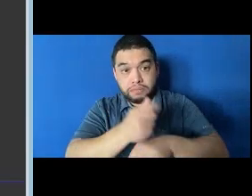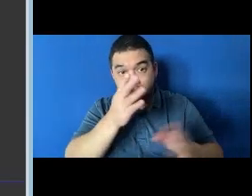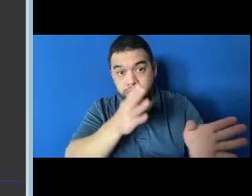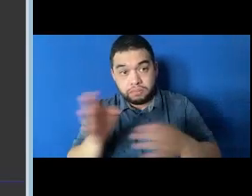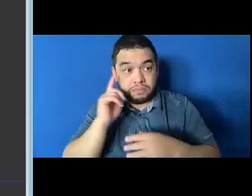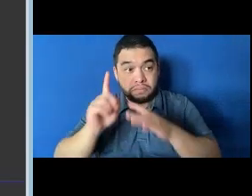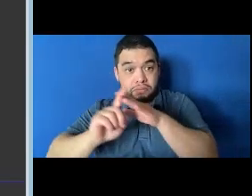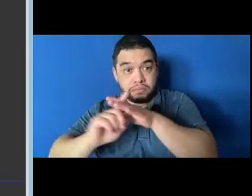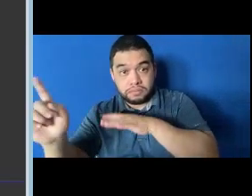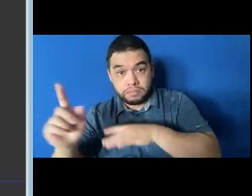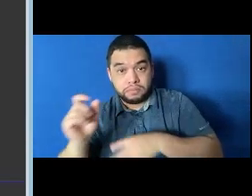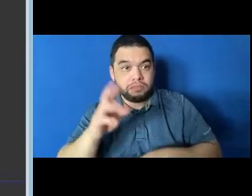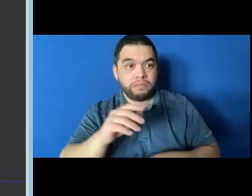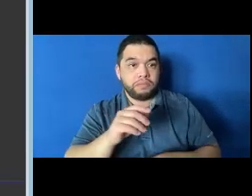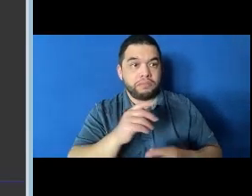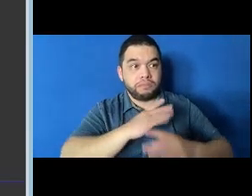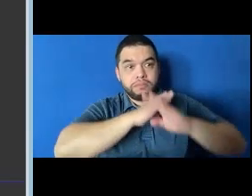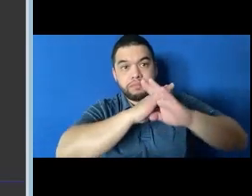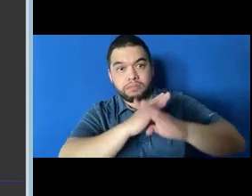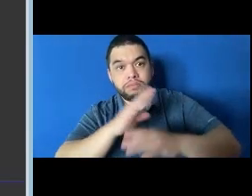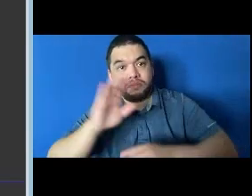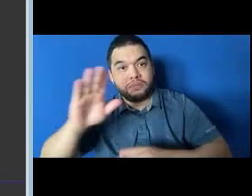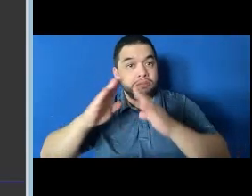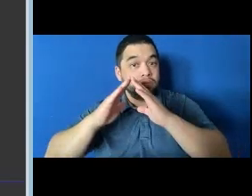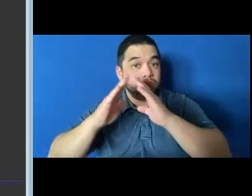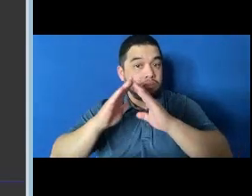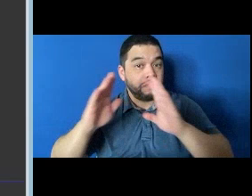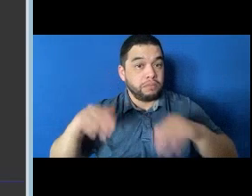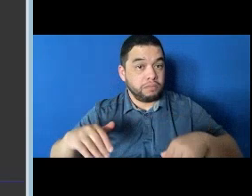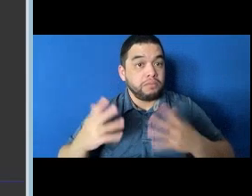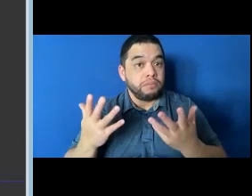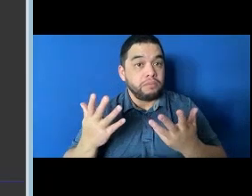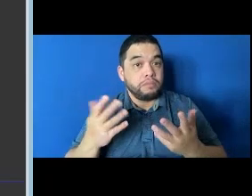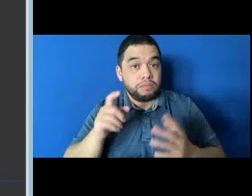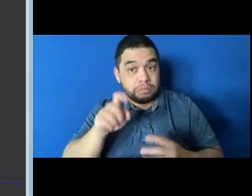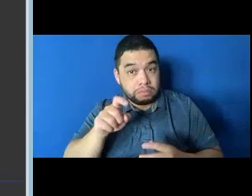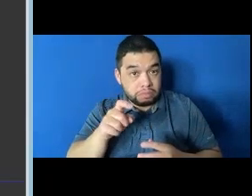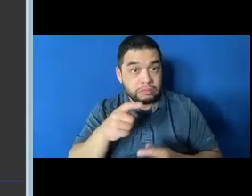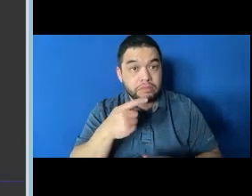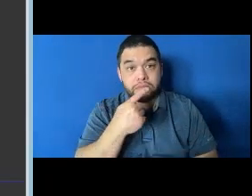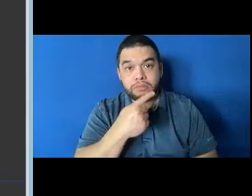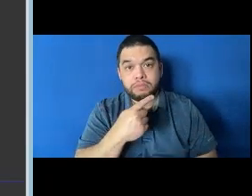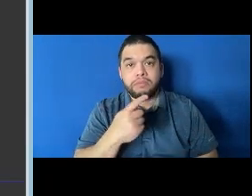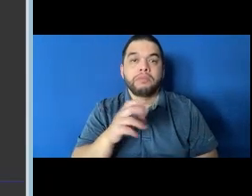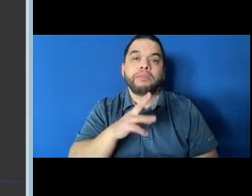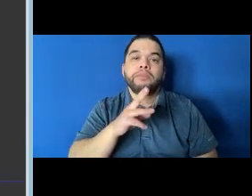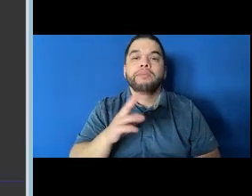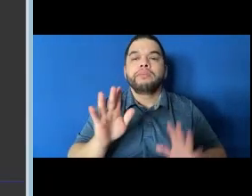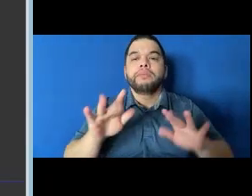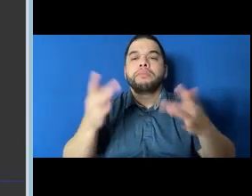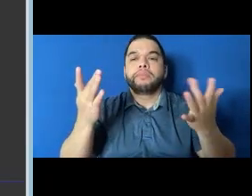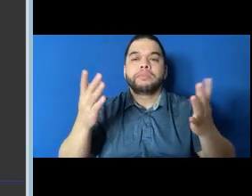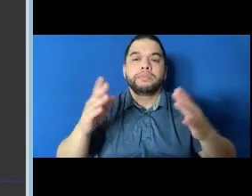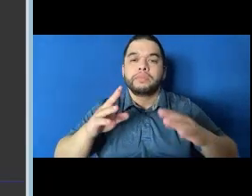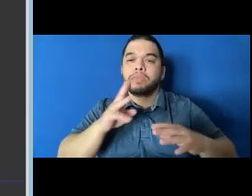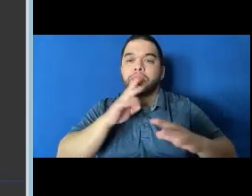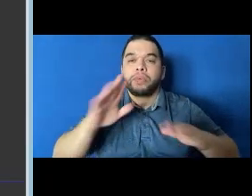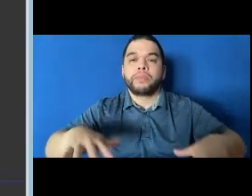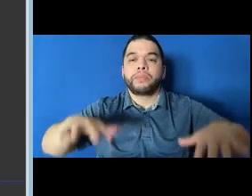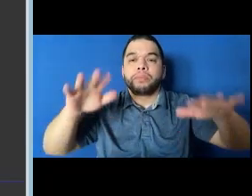need to o de cualquier decide whether medida they're para proteger going su vida y to propiedad, mientras que stay or leave, inundaciones or menores what they need son to do to inundaciones que protect their podrían life afectar and las property. carreteras,